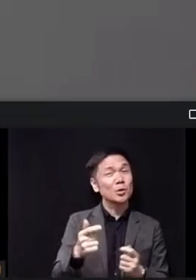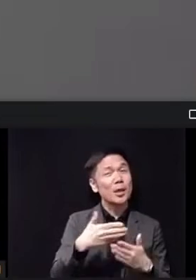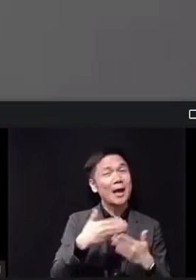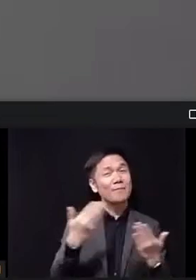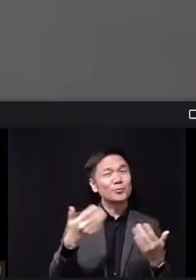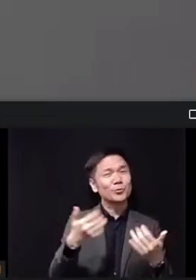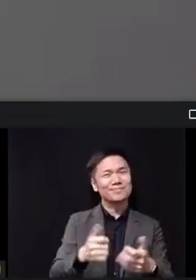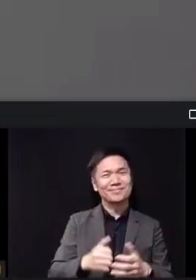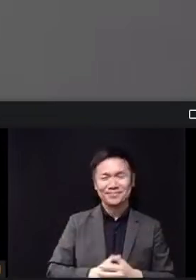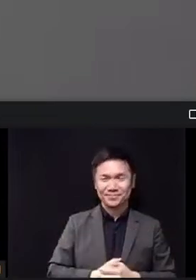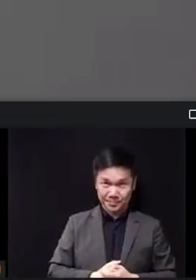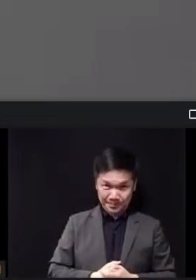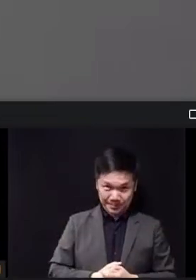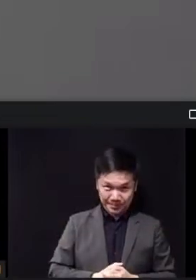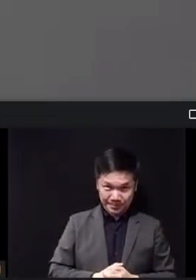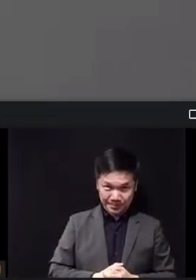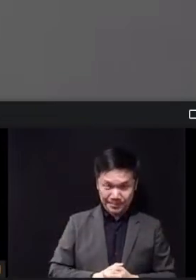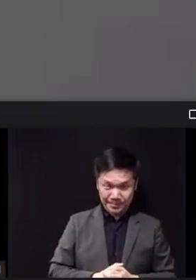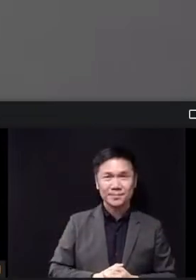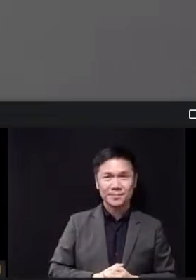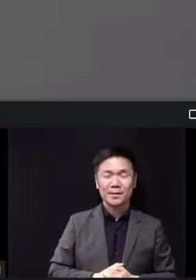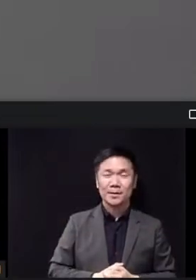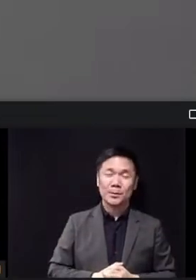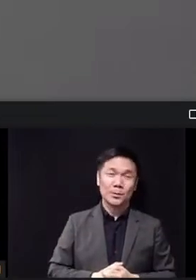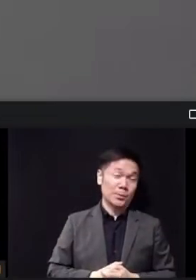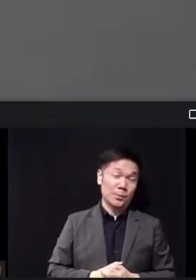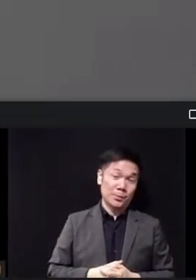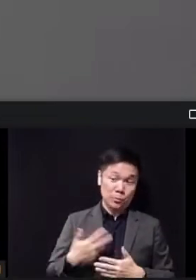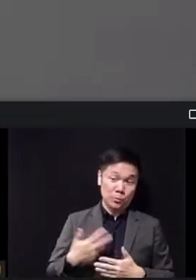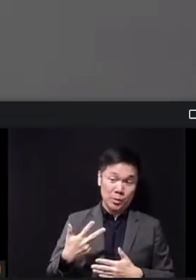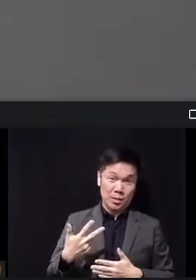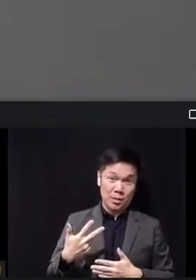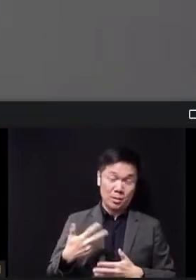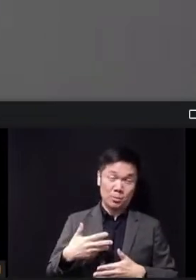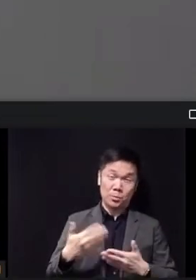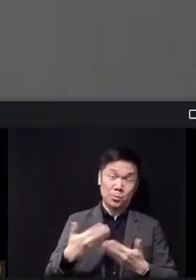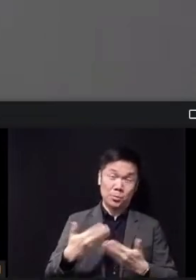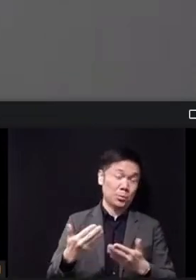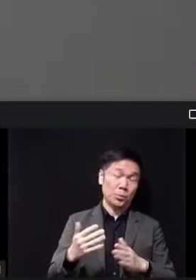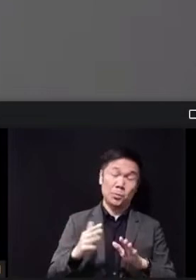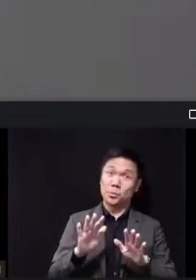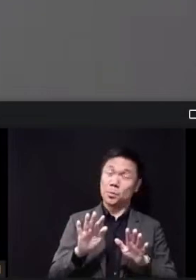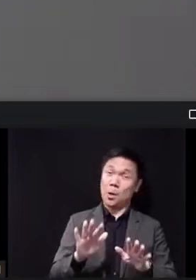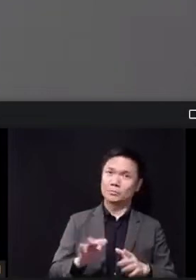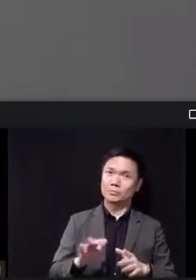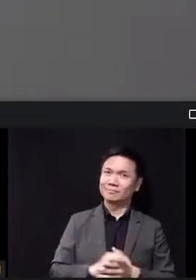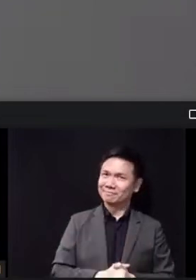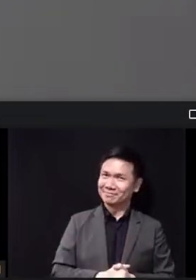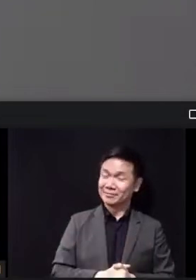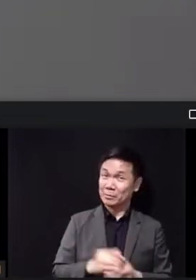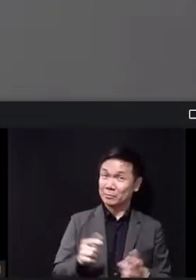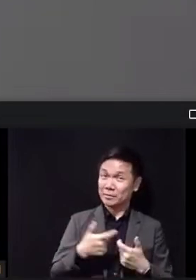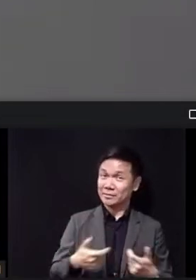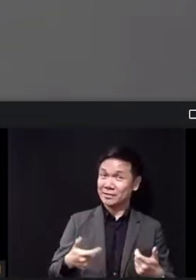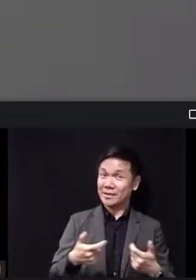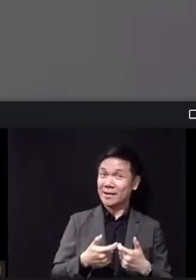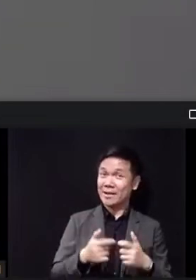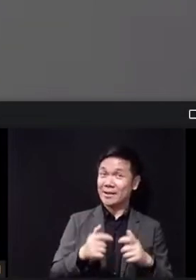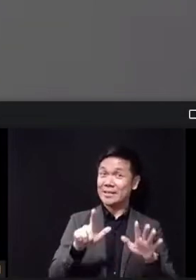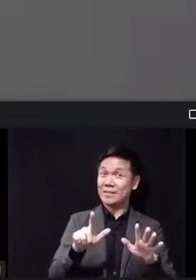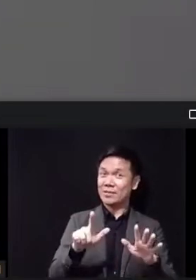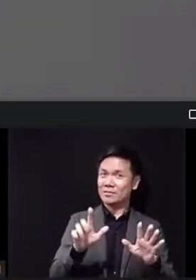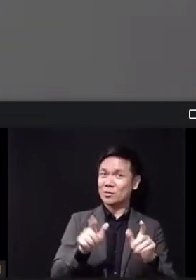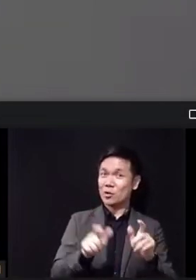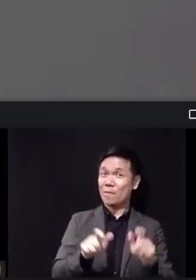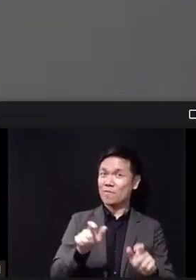afternoon. What an incredible 3 days it has been here at the 7th Asian Population